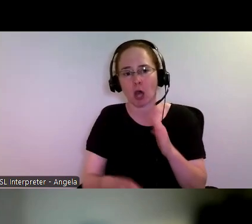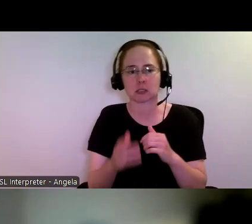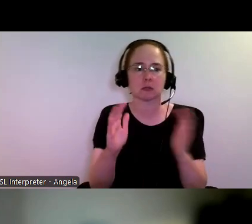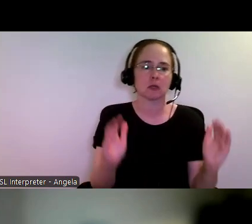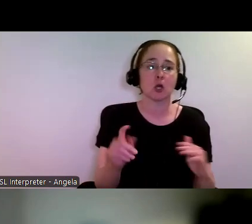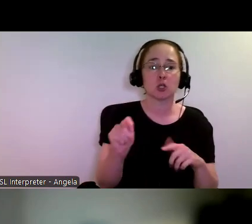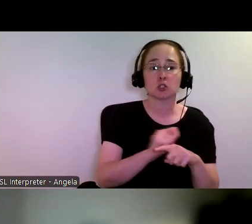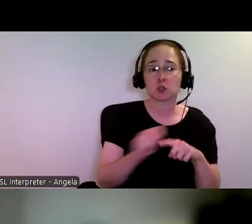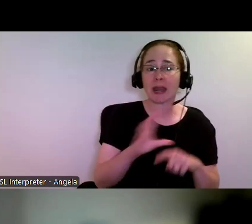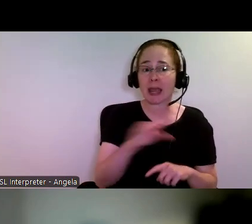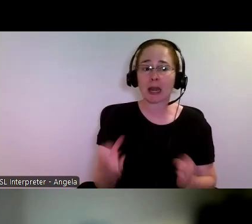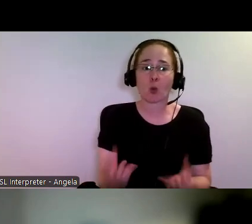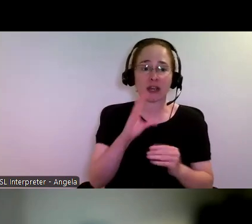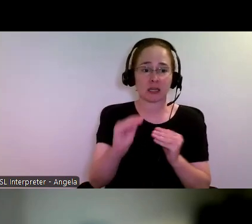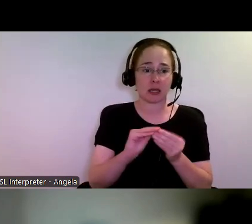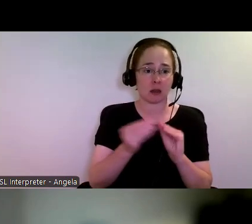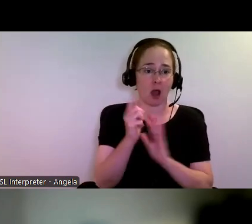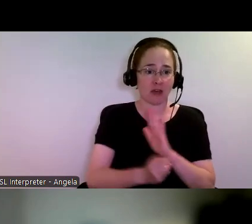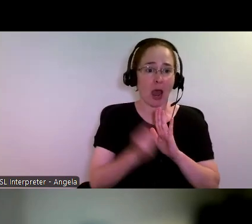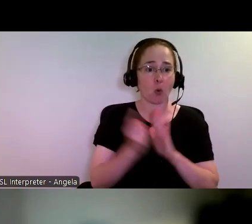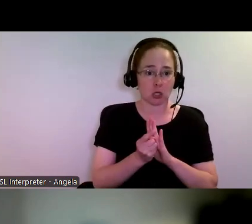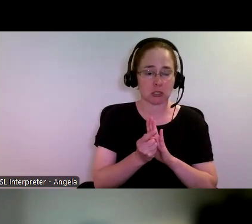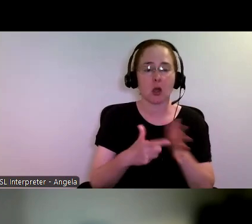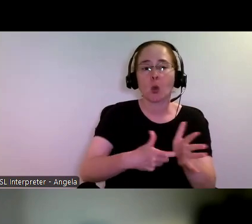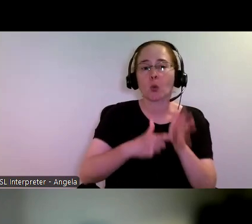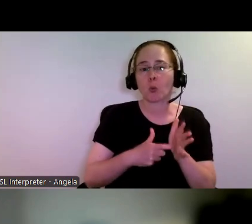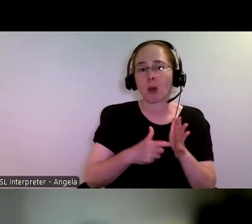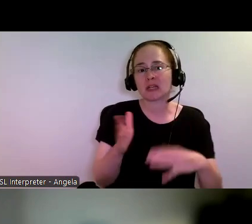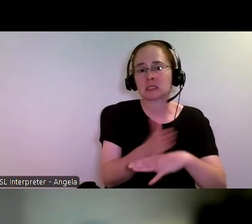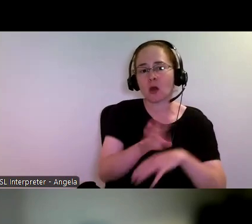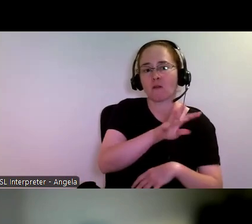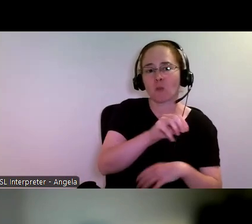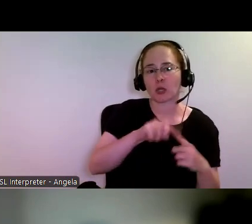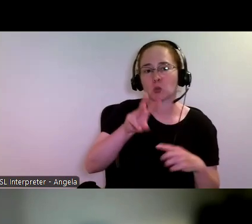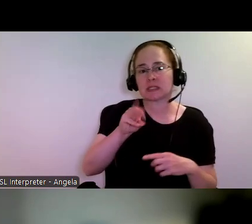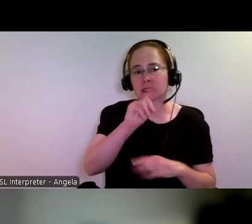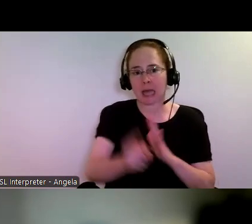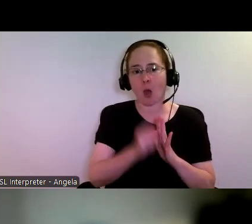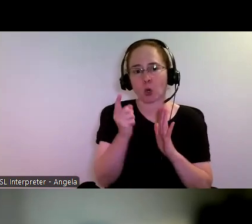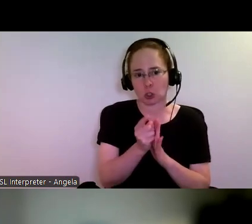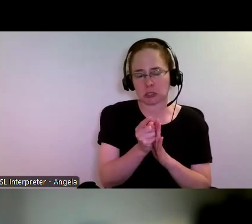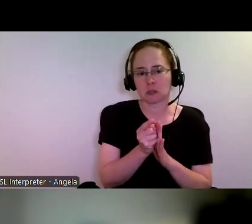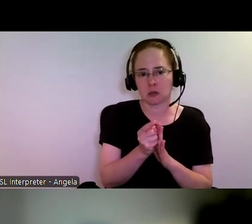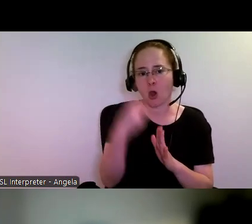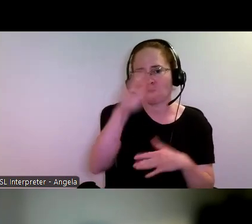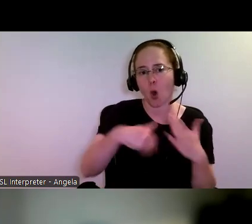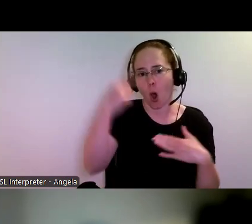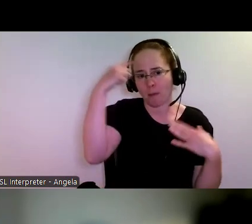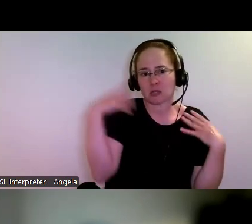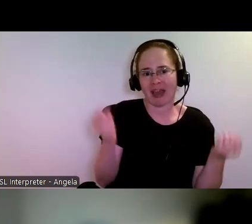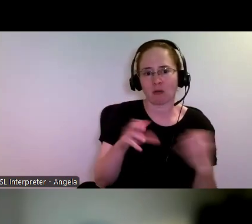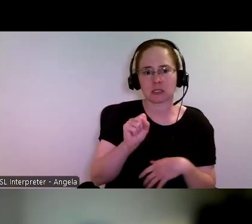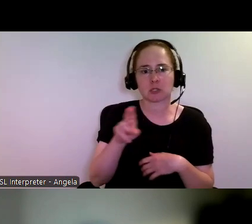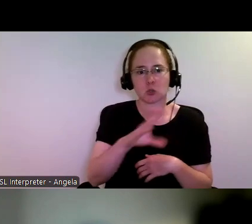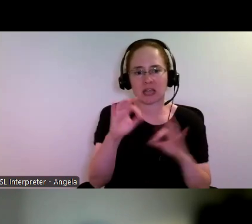and quantity of hours for training, the requirements should only range from 40 to 60 hours, for all mental health, substance use,